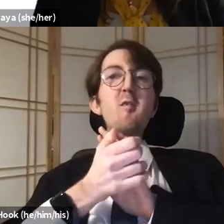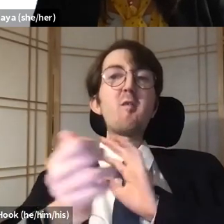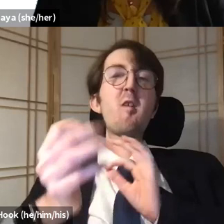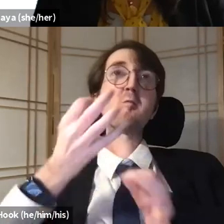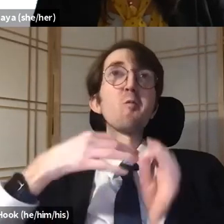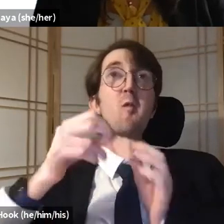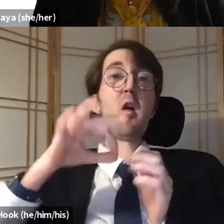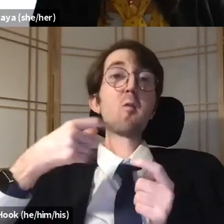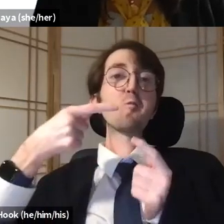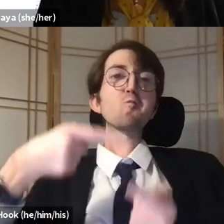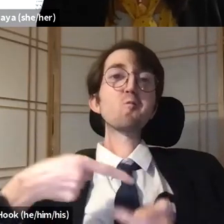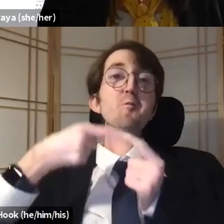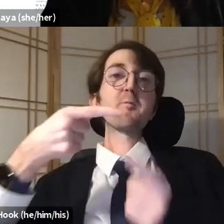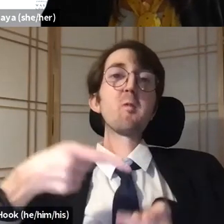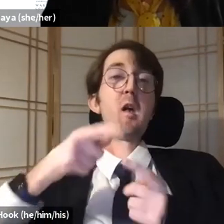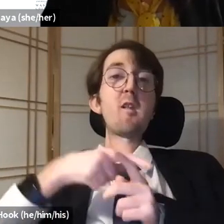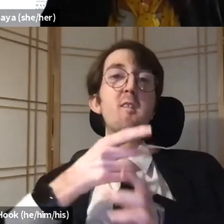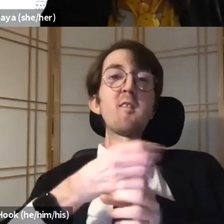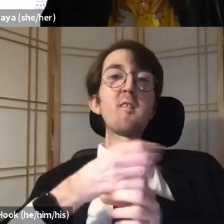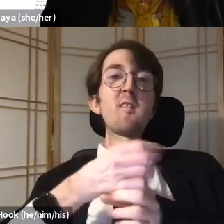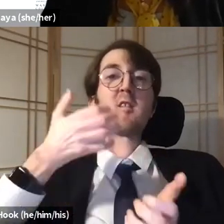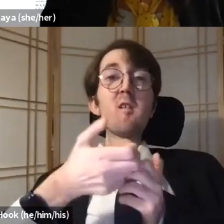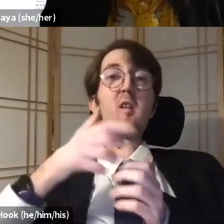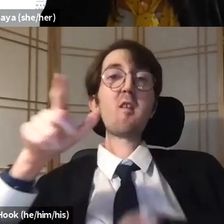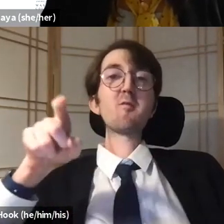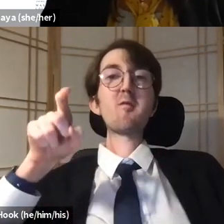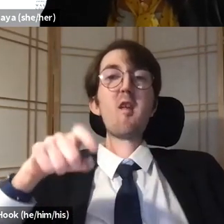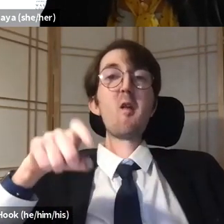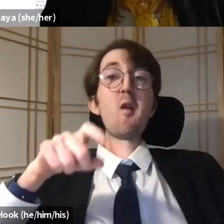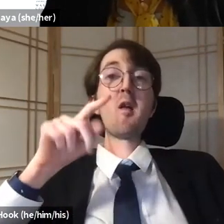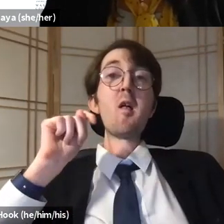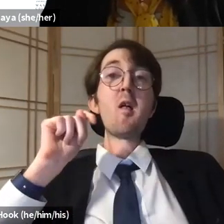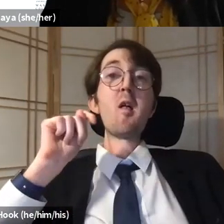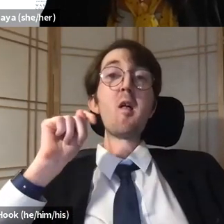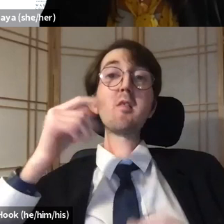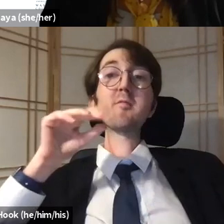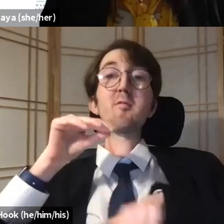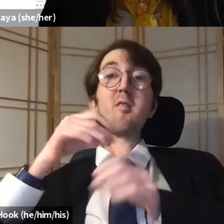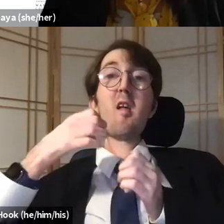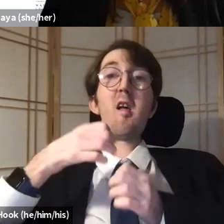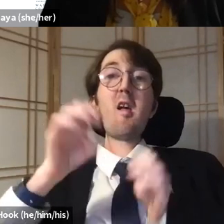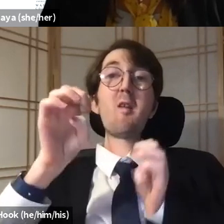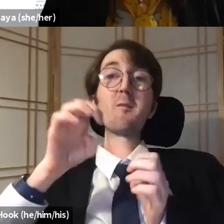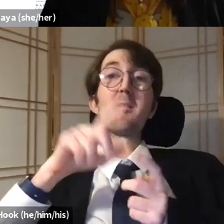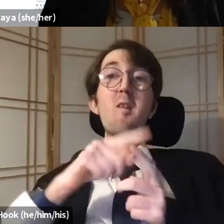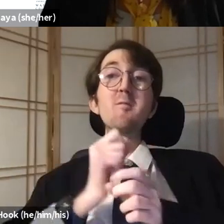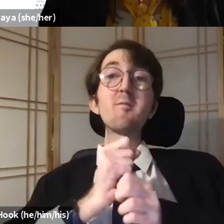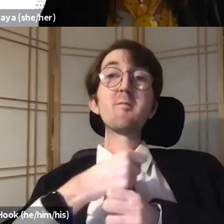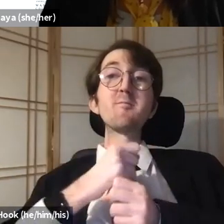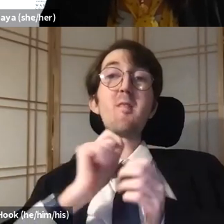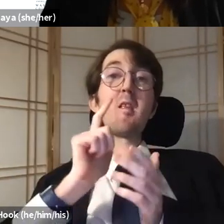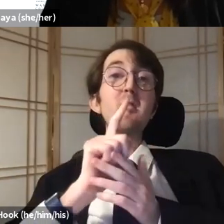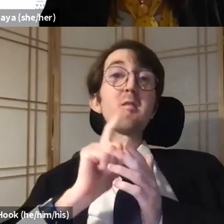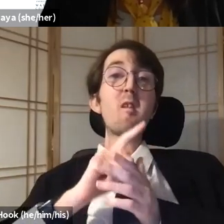on developing their legal analysis skills instead of focusing their efforts on struggles to get